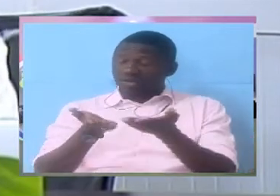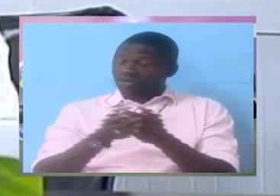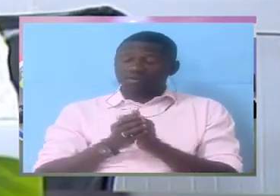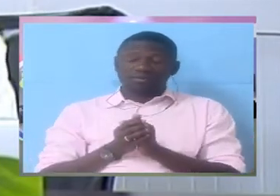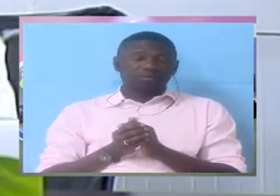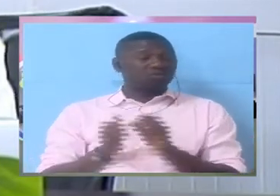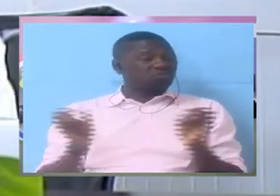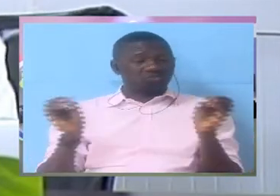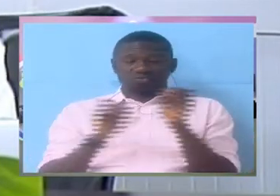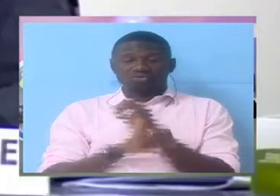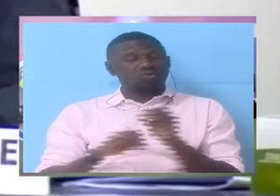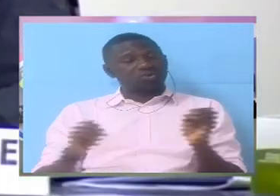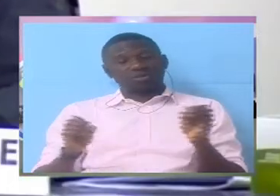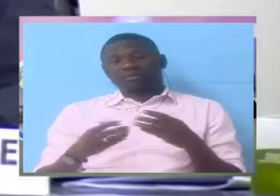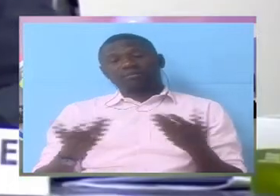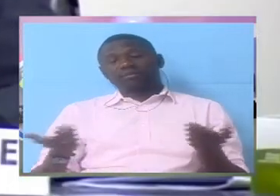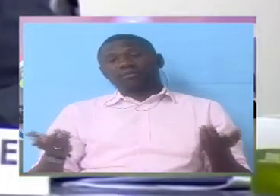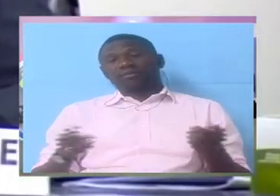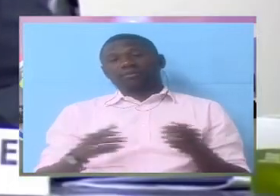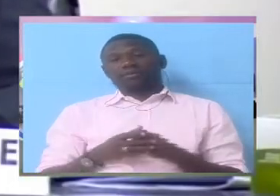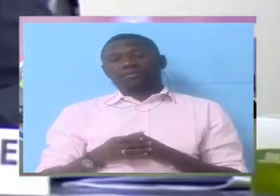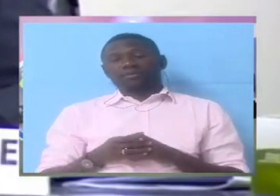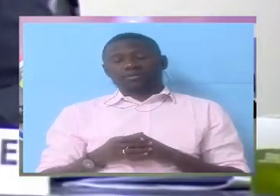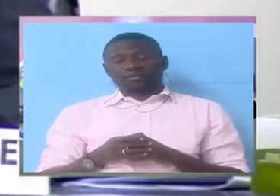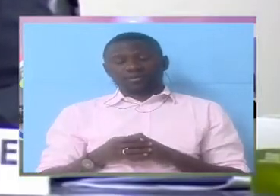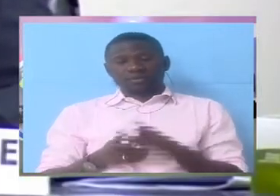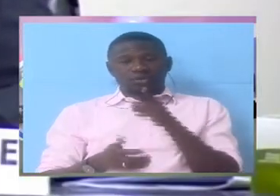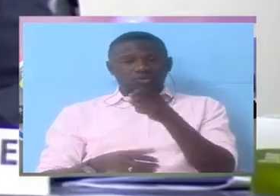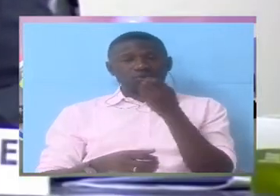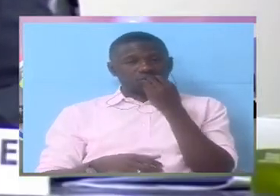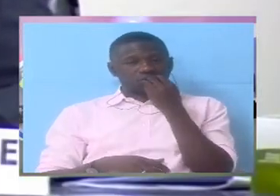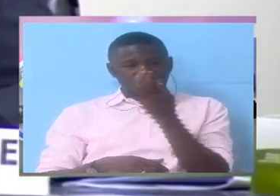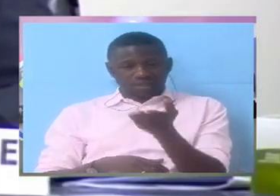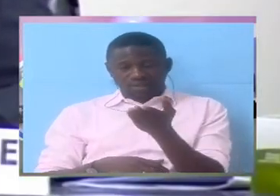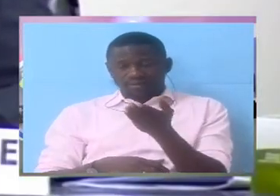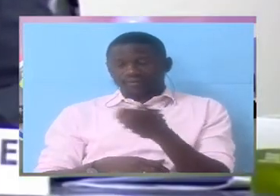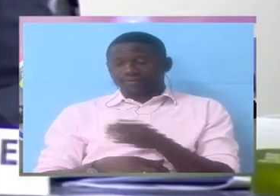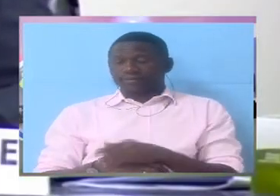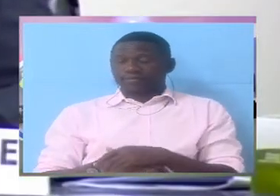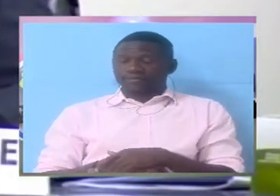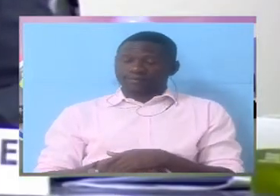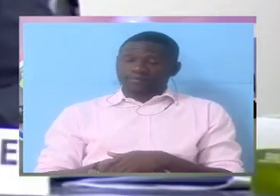It's nothing. You said